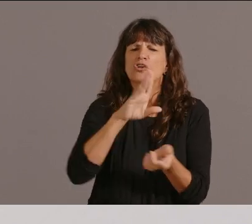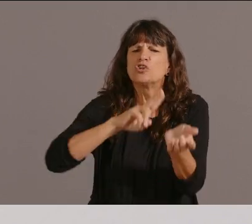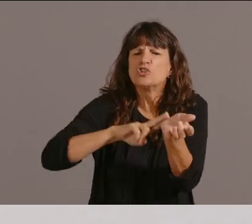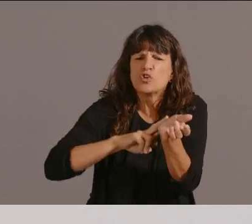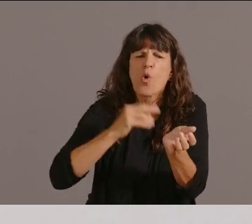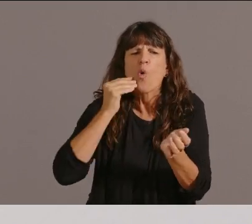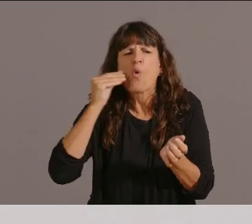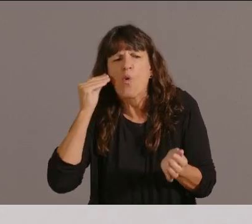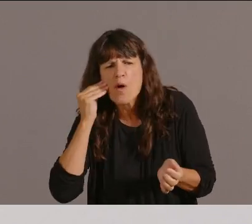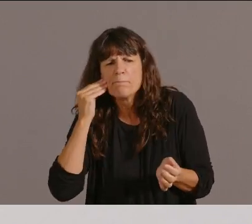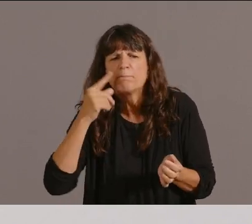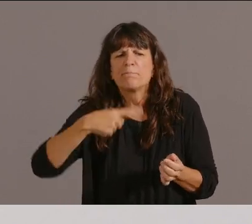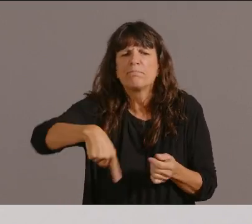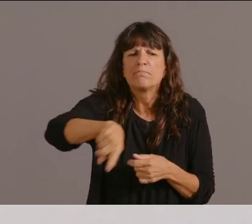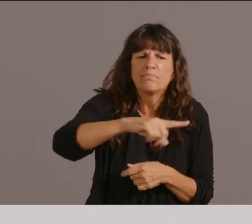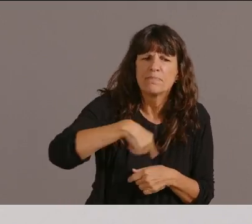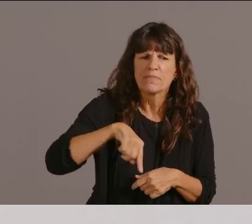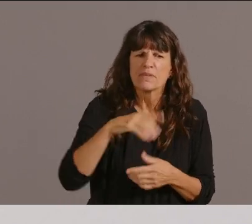unvaccinated residents,